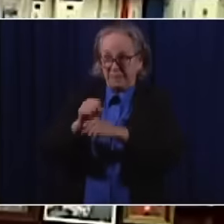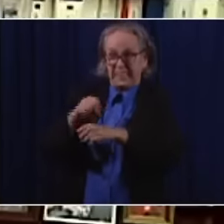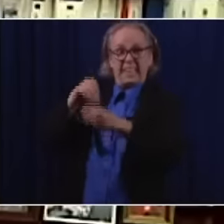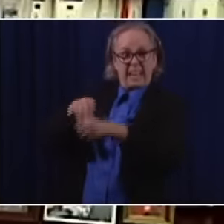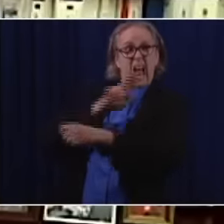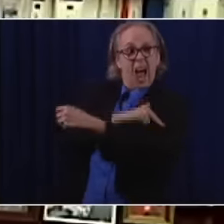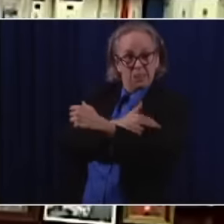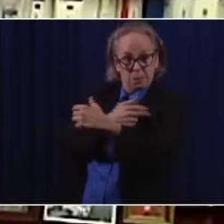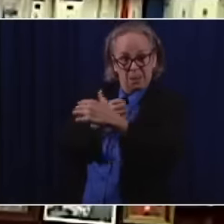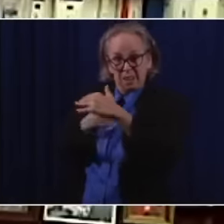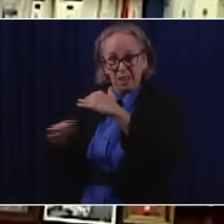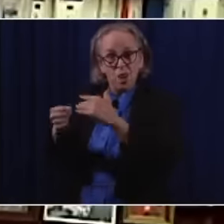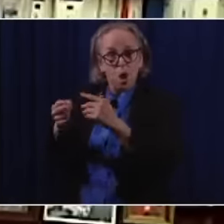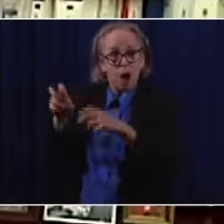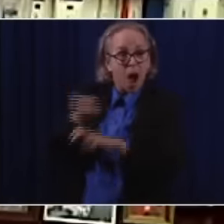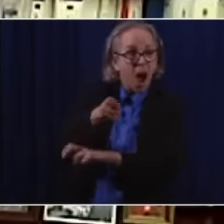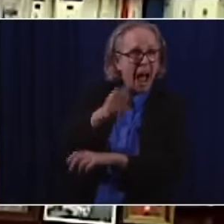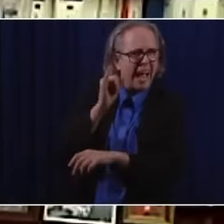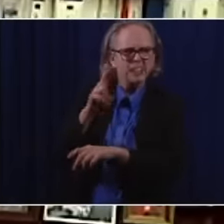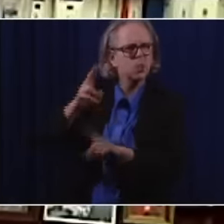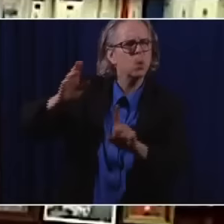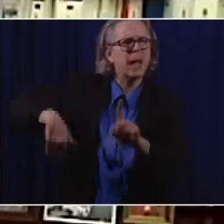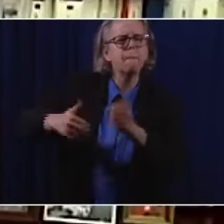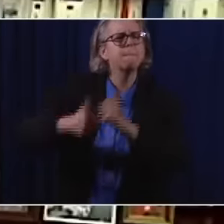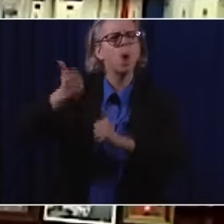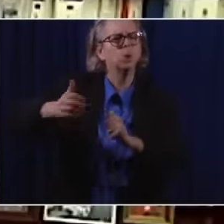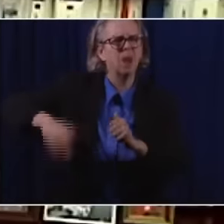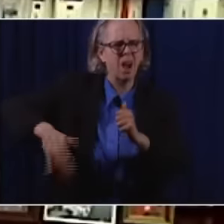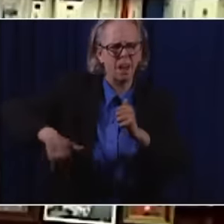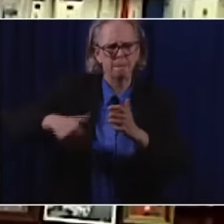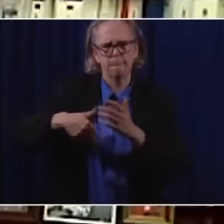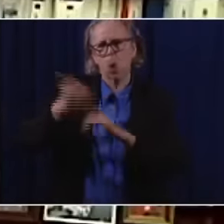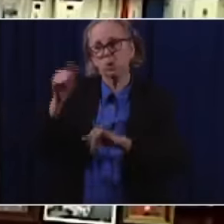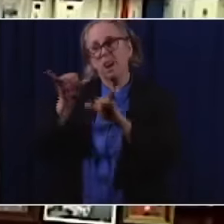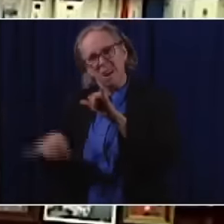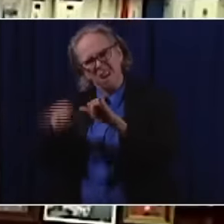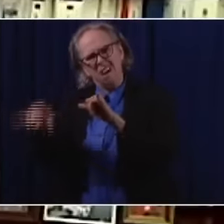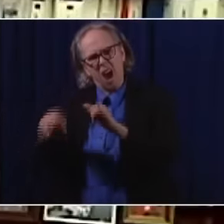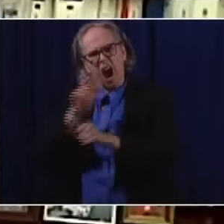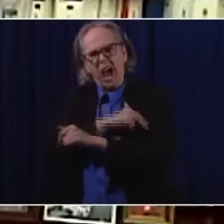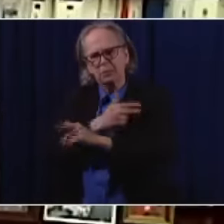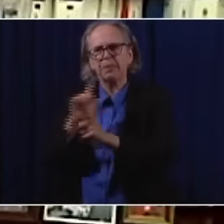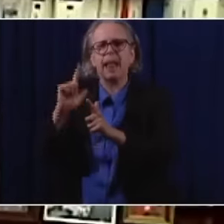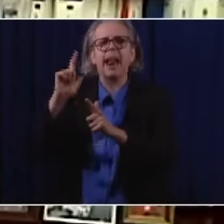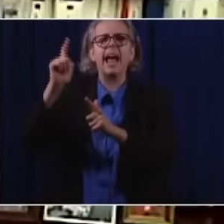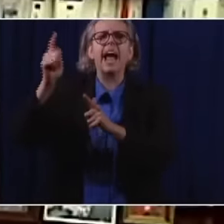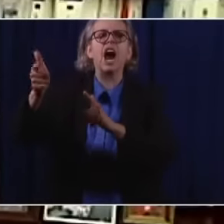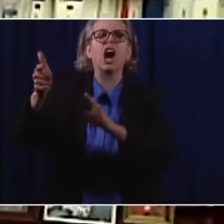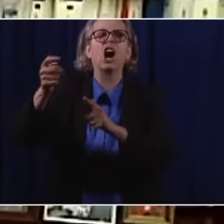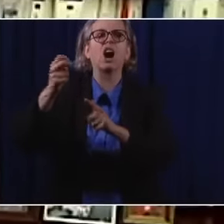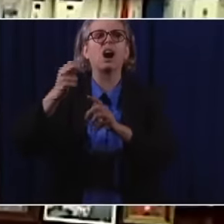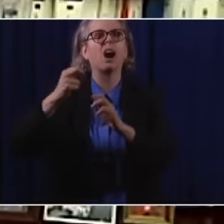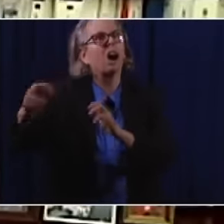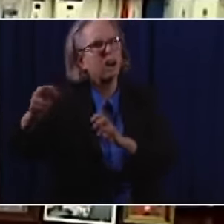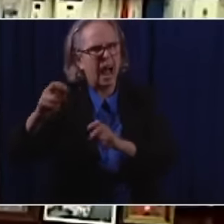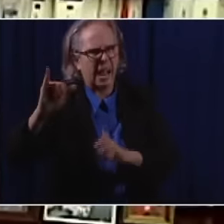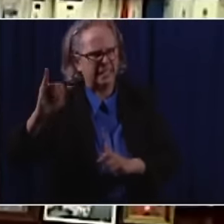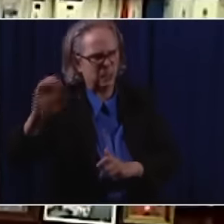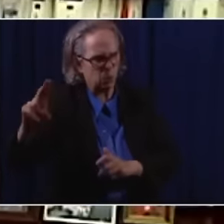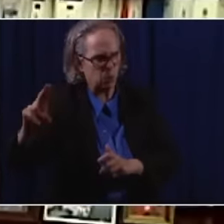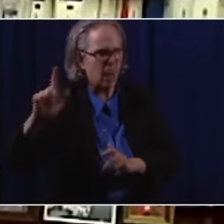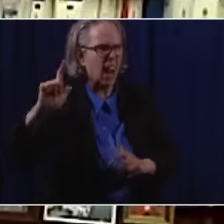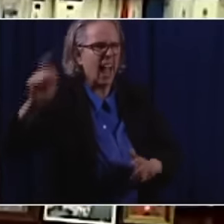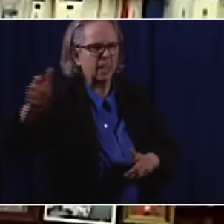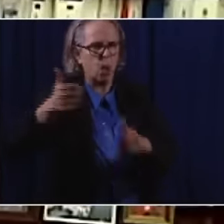do right off, but most for a number of days later. So those will tend to trend up as the total hospitalizations continue to trend up. You know, as